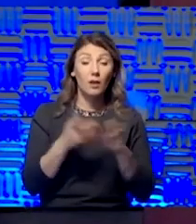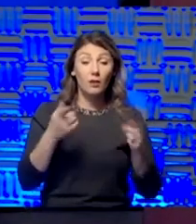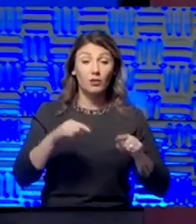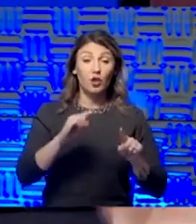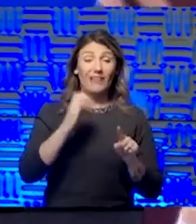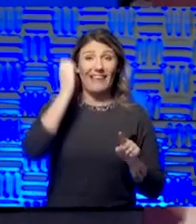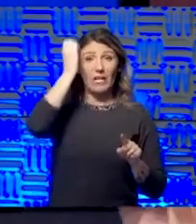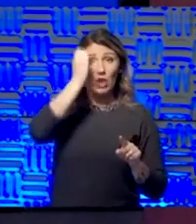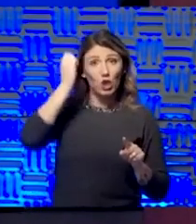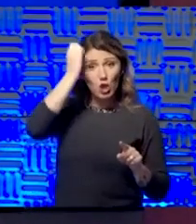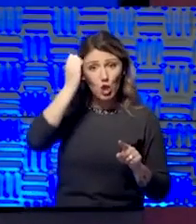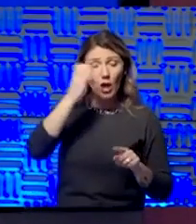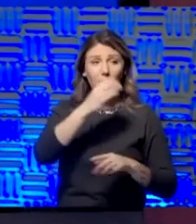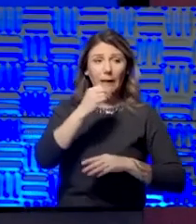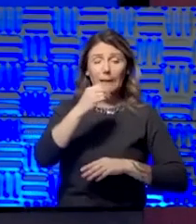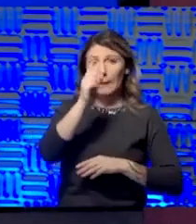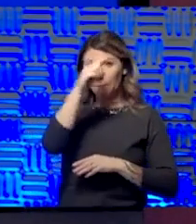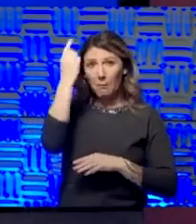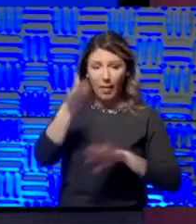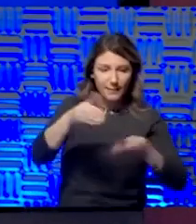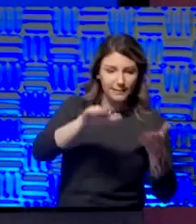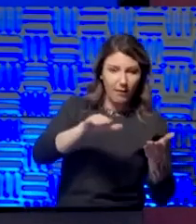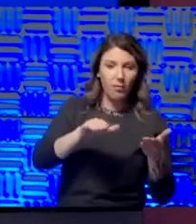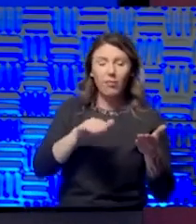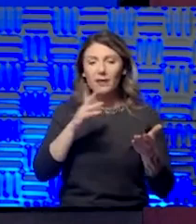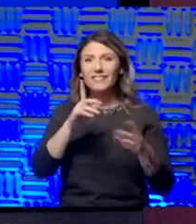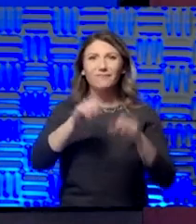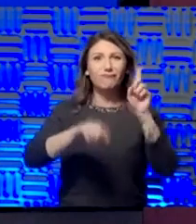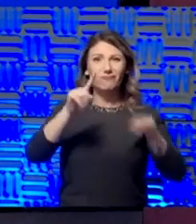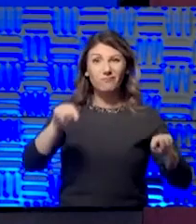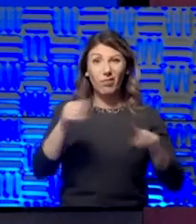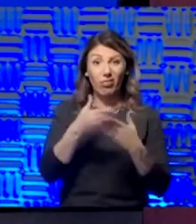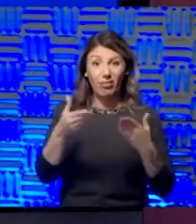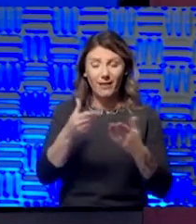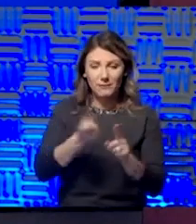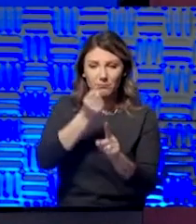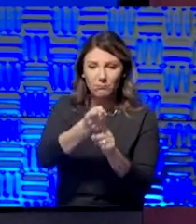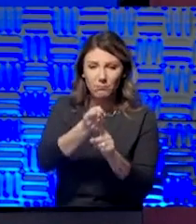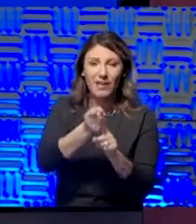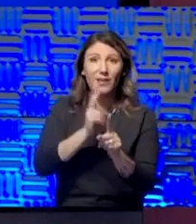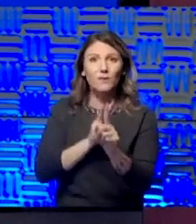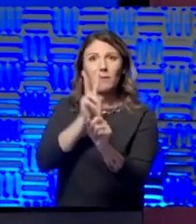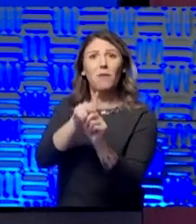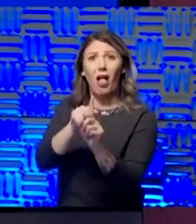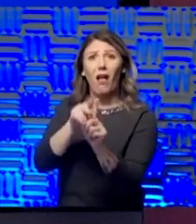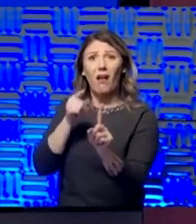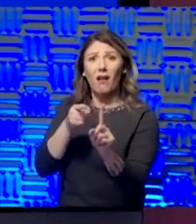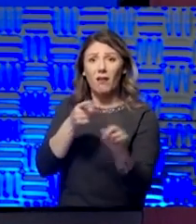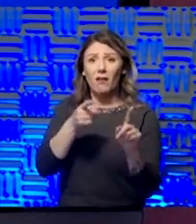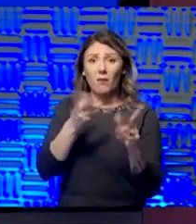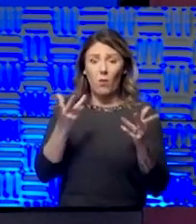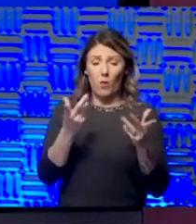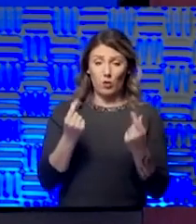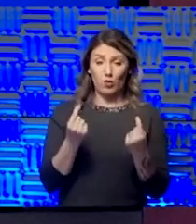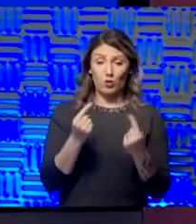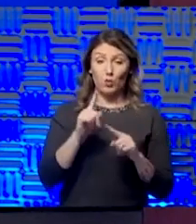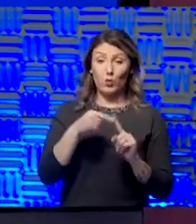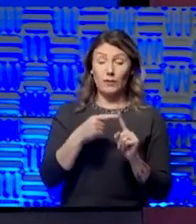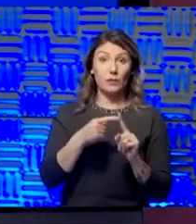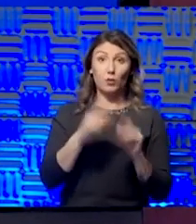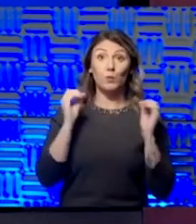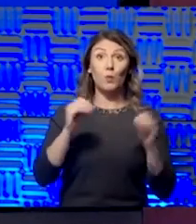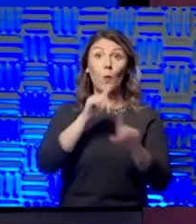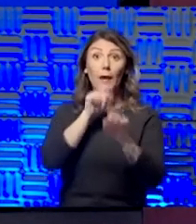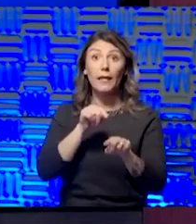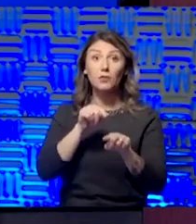and the Black Death and different things. That is something that was applied, and it's what you do when you don't have an answer is you have to